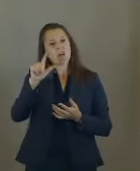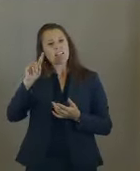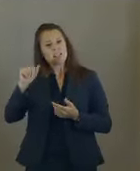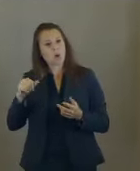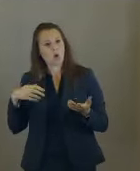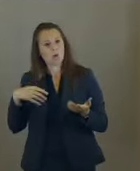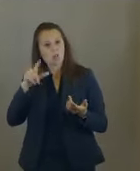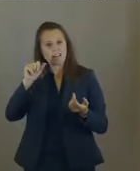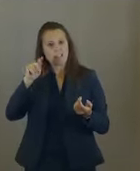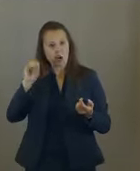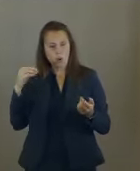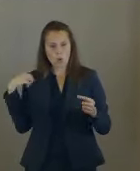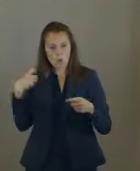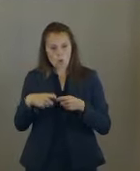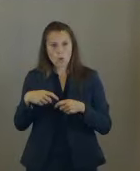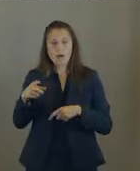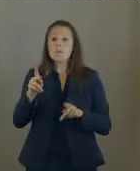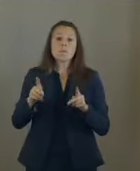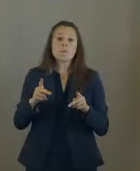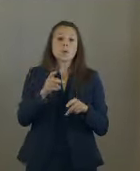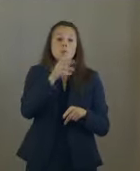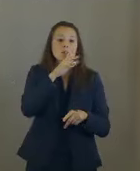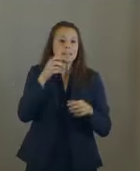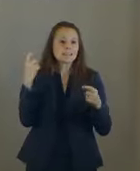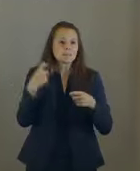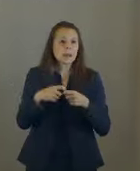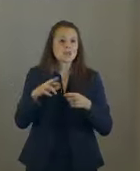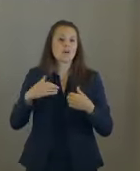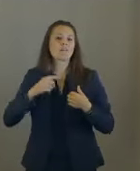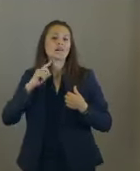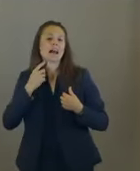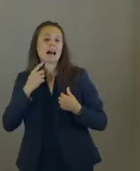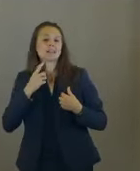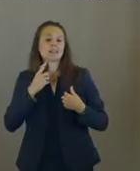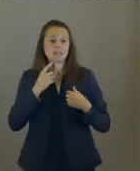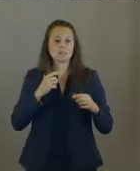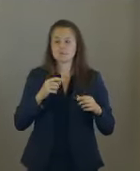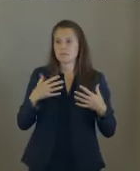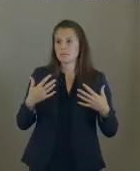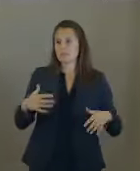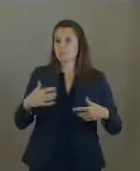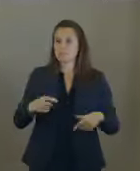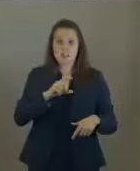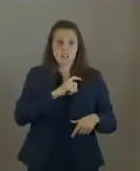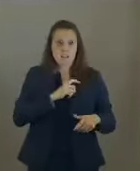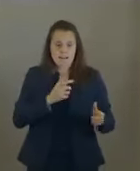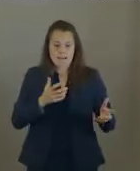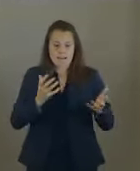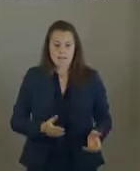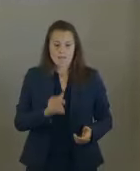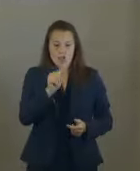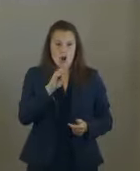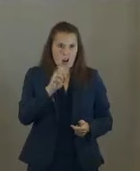Latino, people who speak Spanish or with an accent are targeted by masked, heavily armed